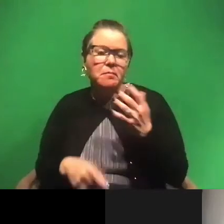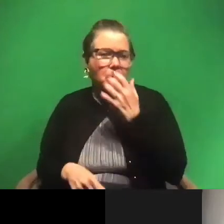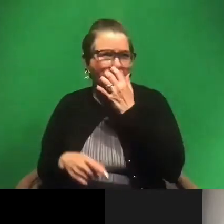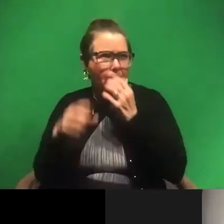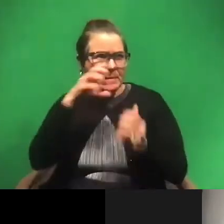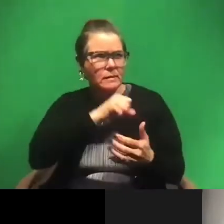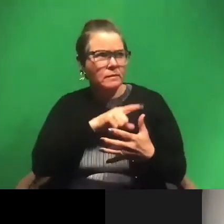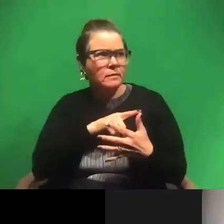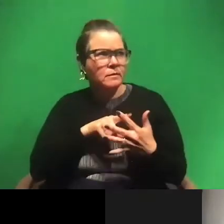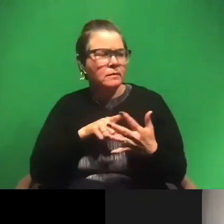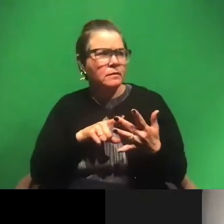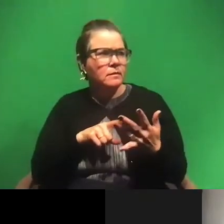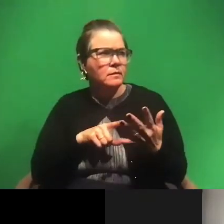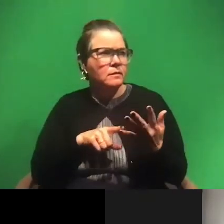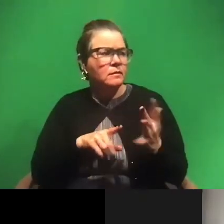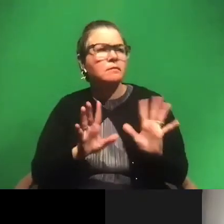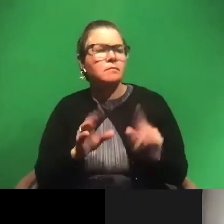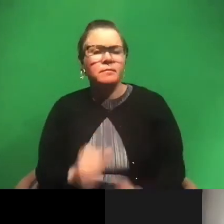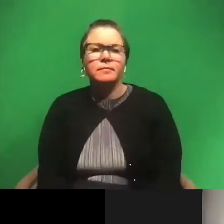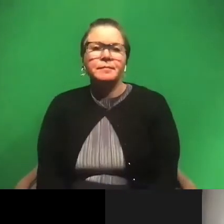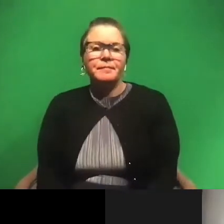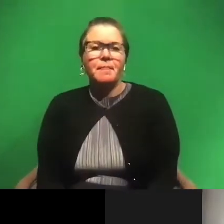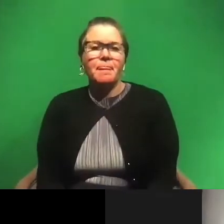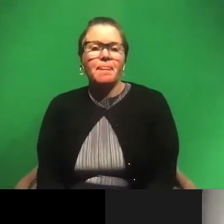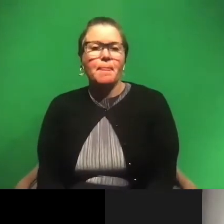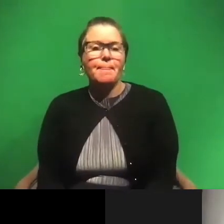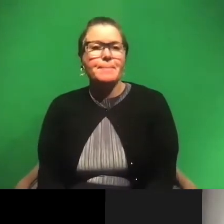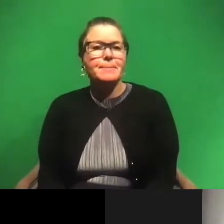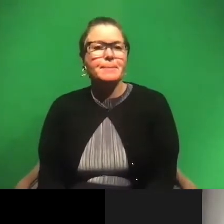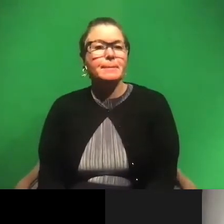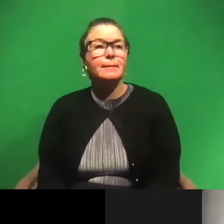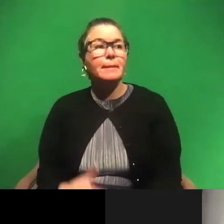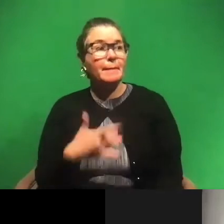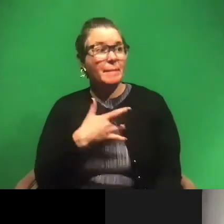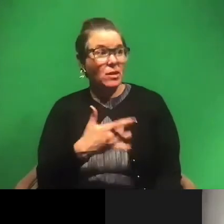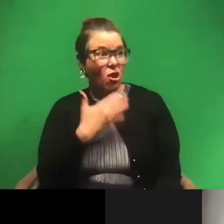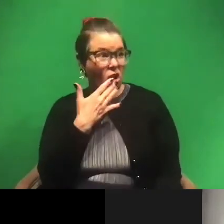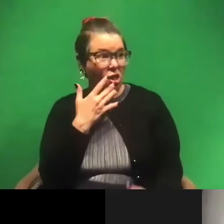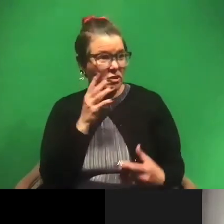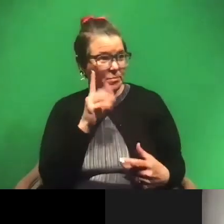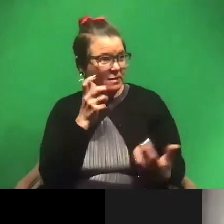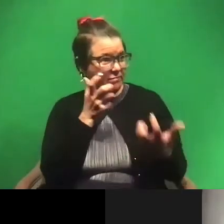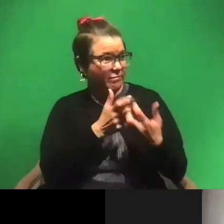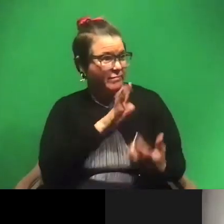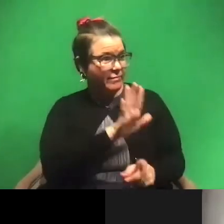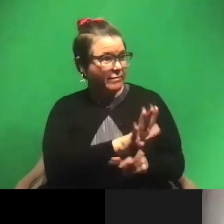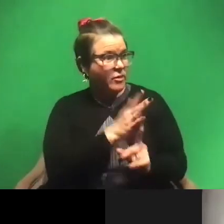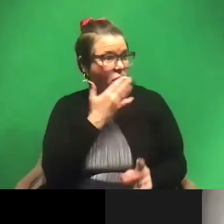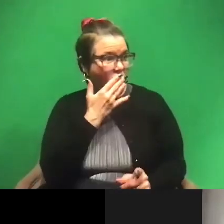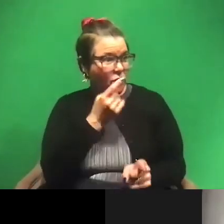two. No. Okay. Awesome. And they're mainly called the colors because that's just the color that they look like?